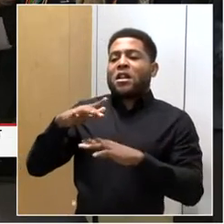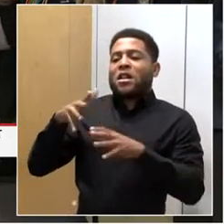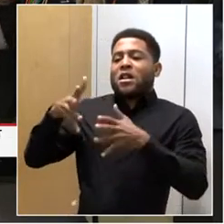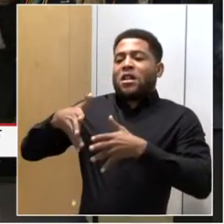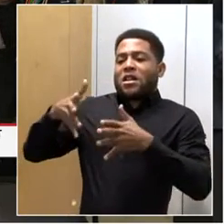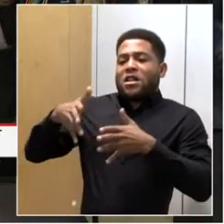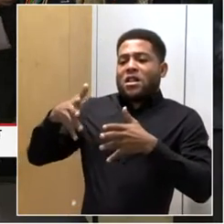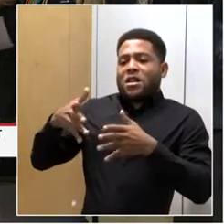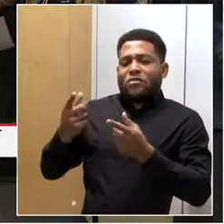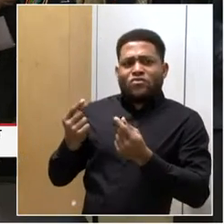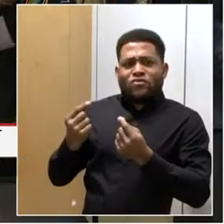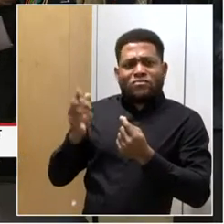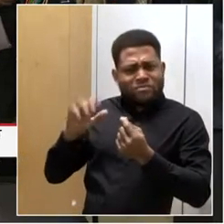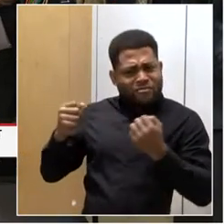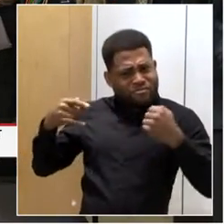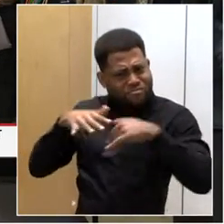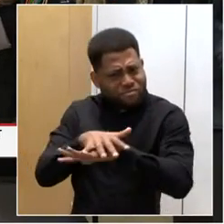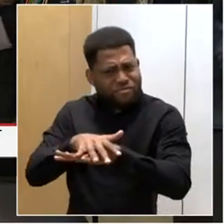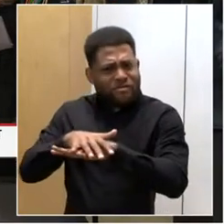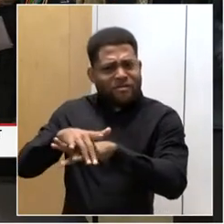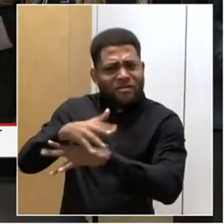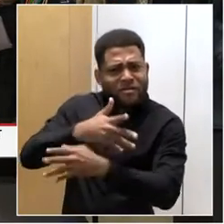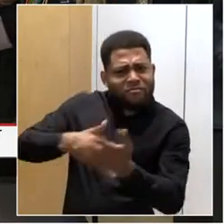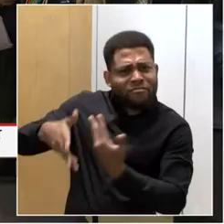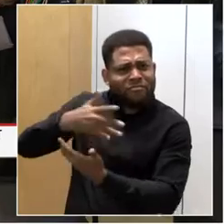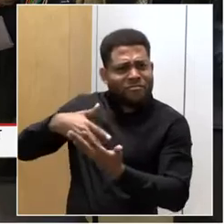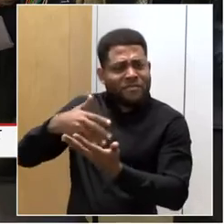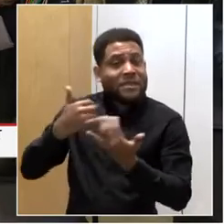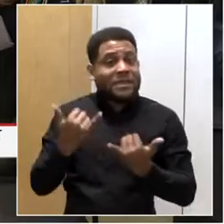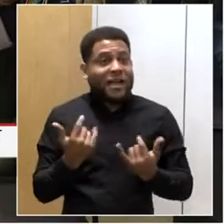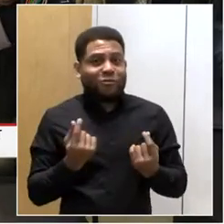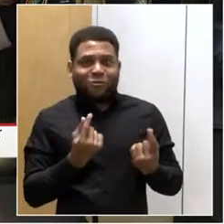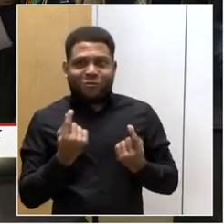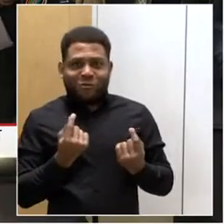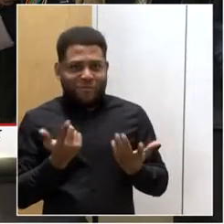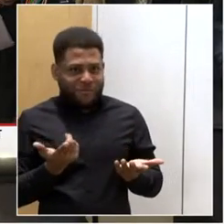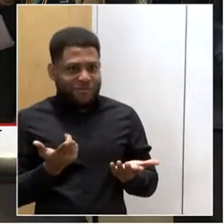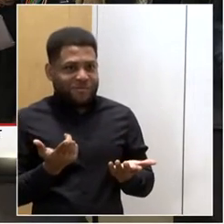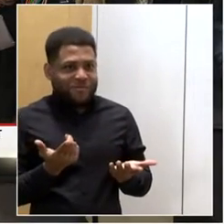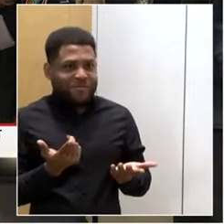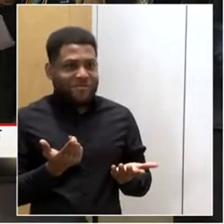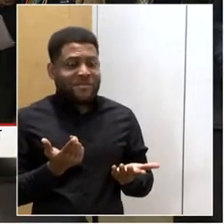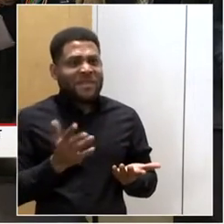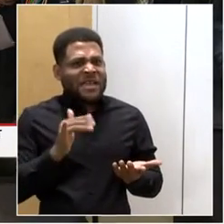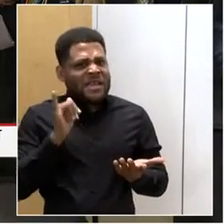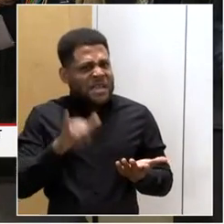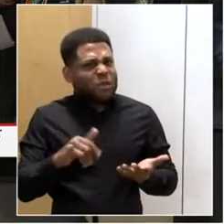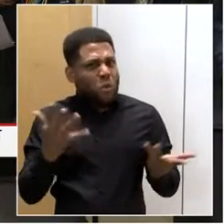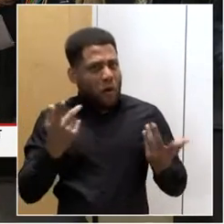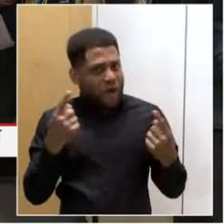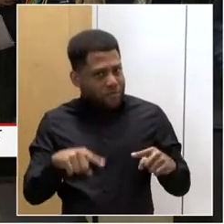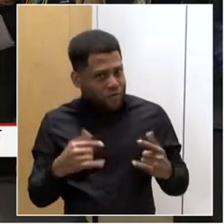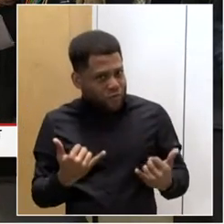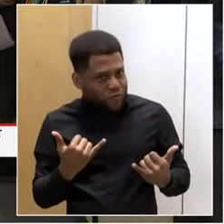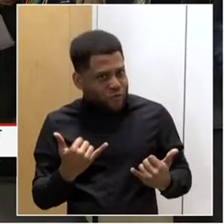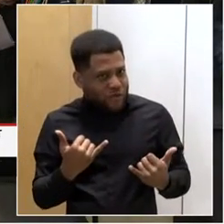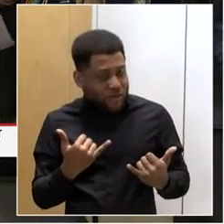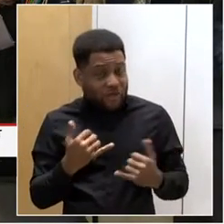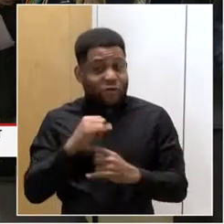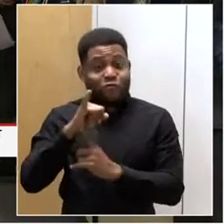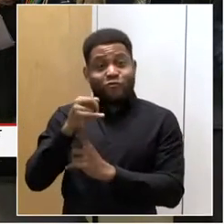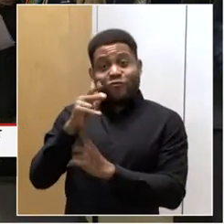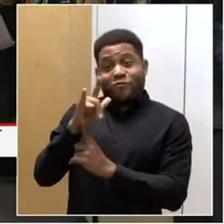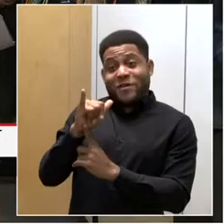that's exactly what we're doing here today. And that's exactly what's going to happen here in July